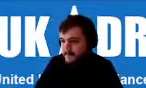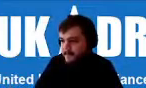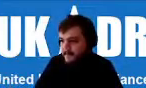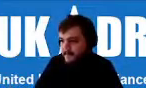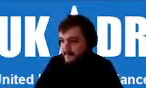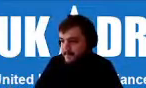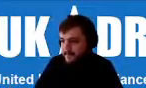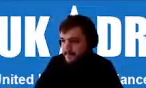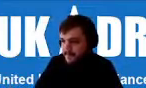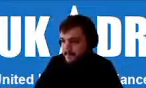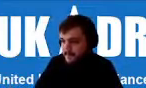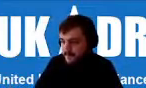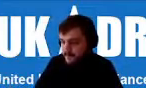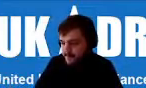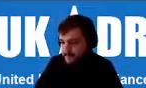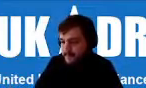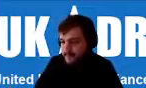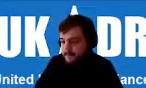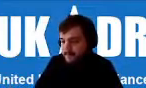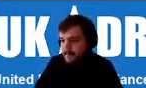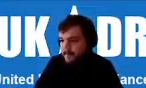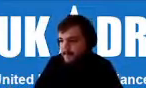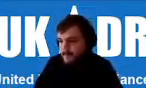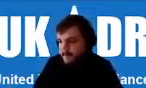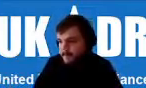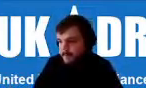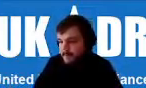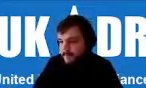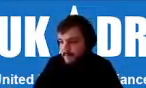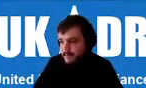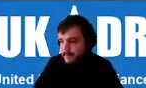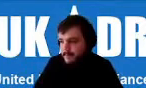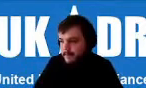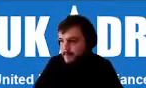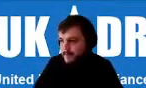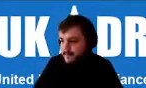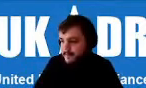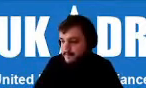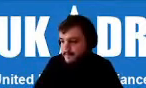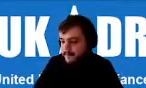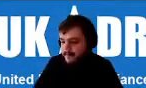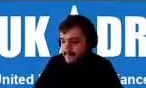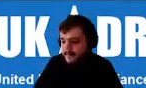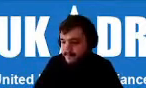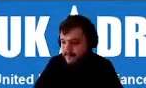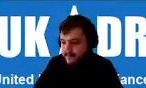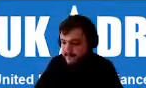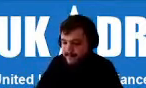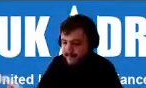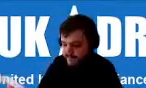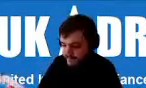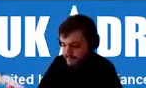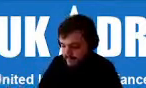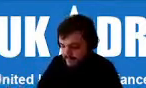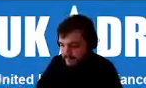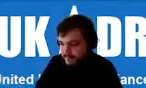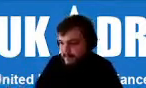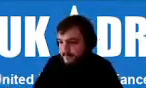PowerPoints there, and they're all downloadable. They're actually pretty repetitive, but there they are